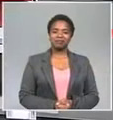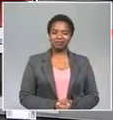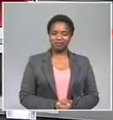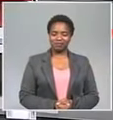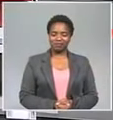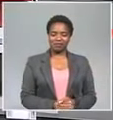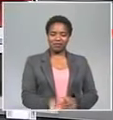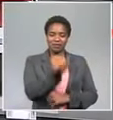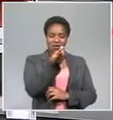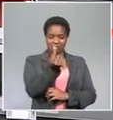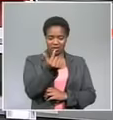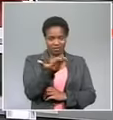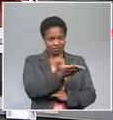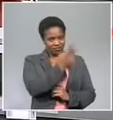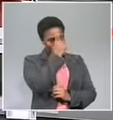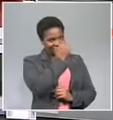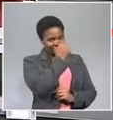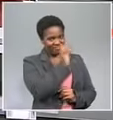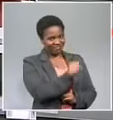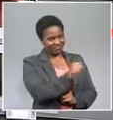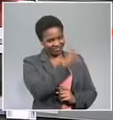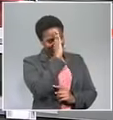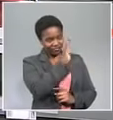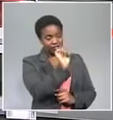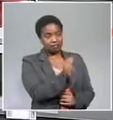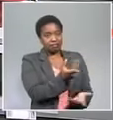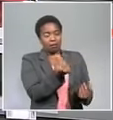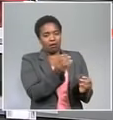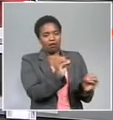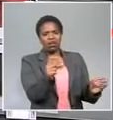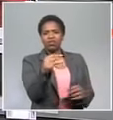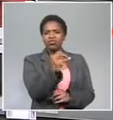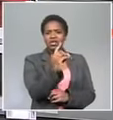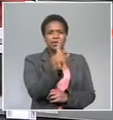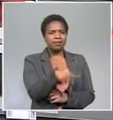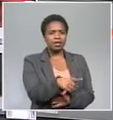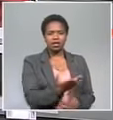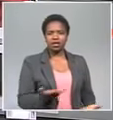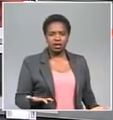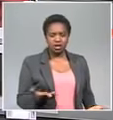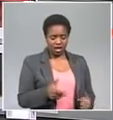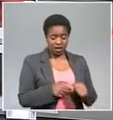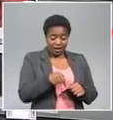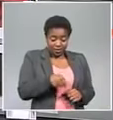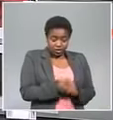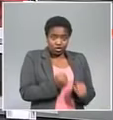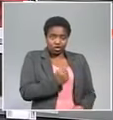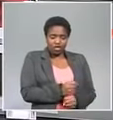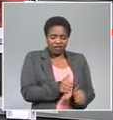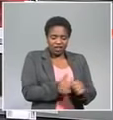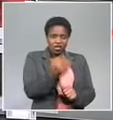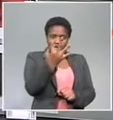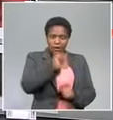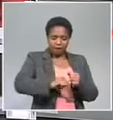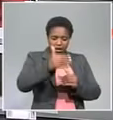Let's talk money now with Rafiwa Madzena, or should I say rather, good evening, the lack of it. I mean, those GDP figures for the first 3 months of this year, absolutely